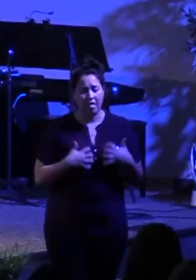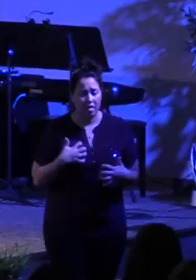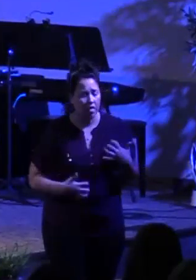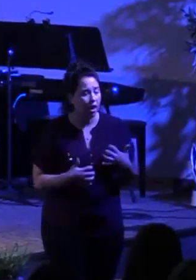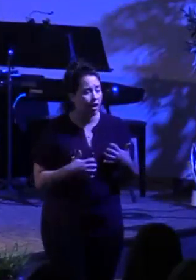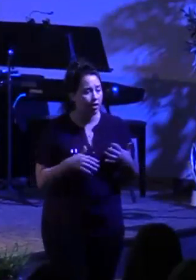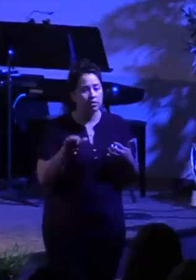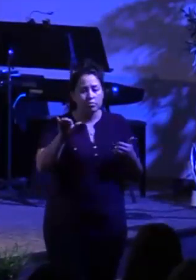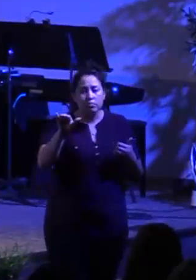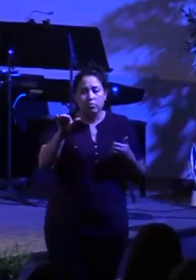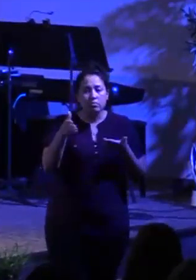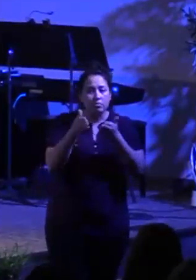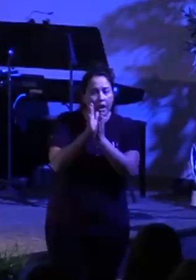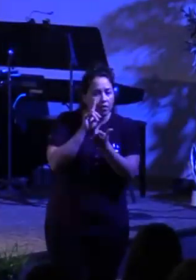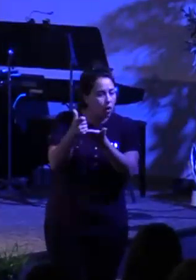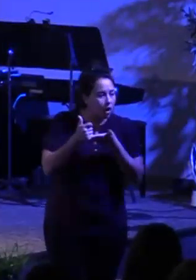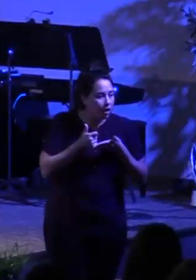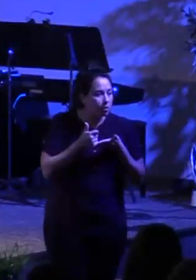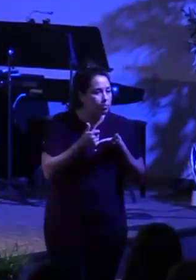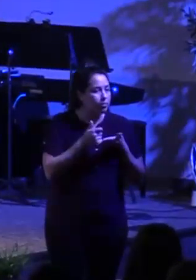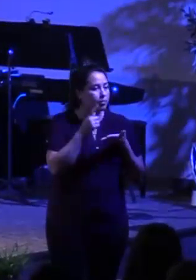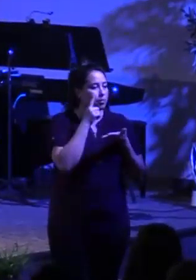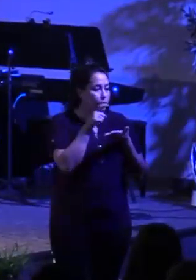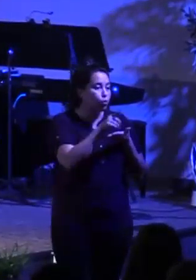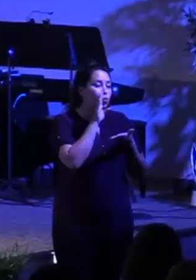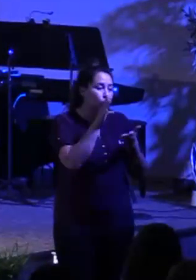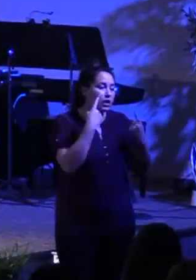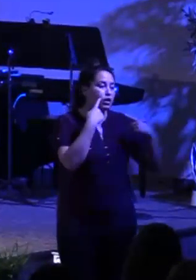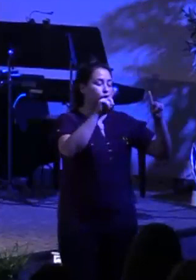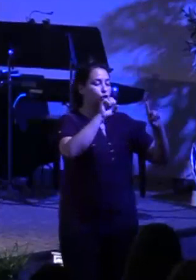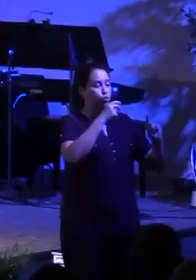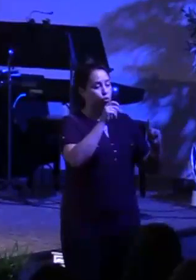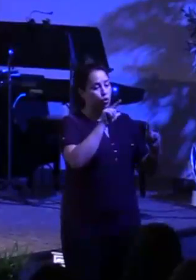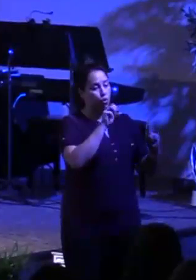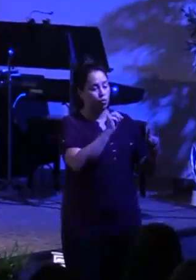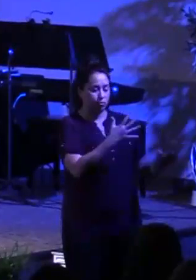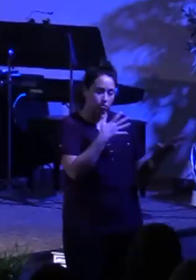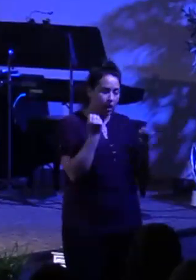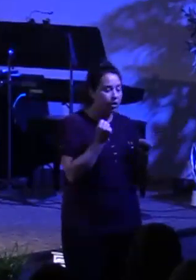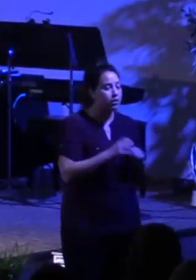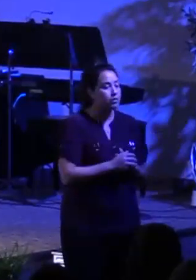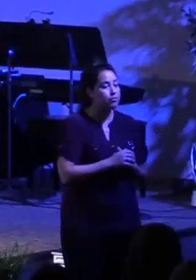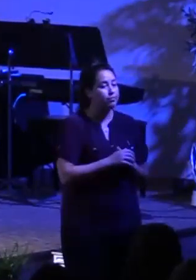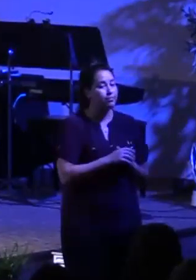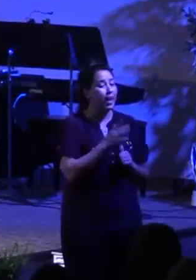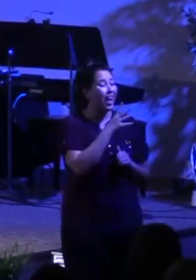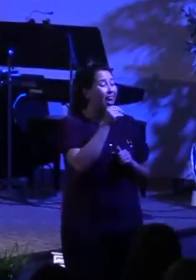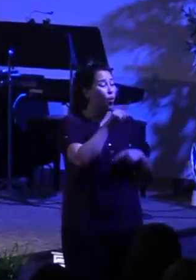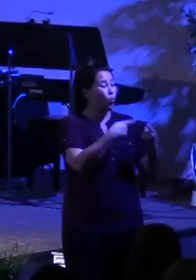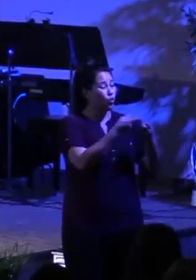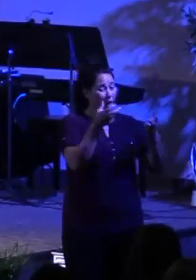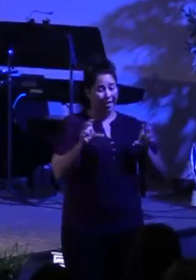help. Ask for help, because you'll get to shalom much quicker. The other thing about this is, when you invest in God's people,